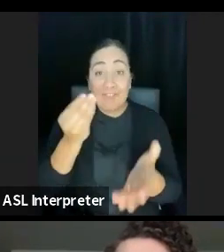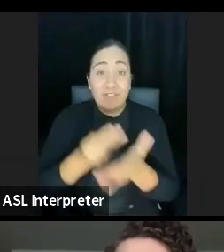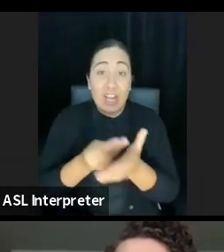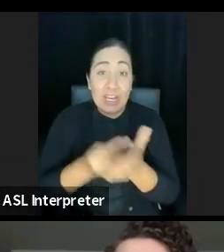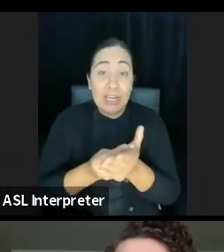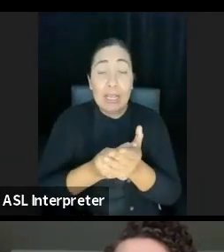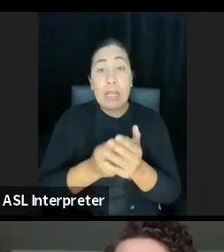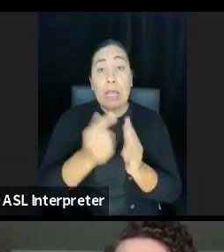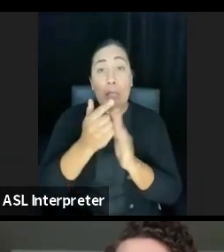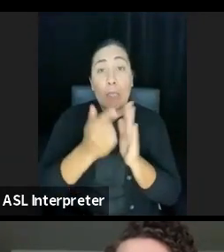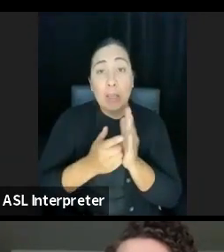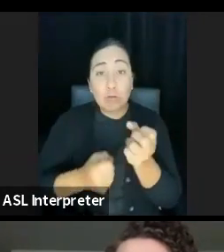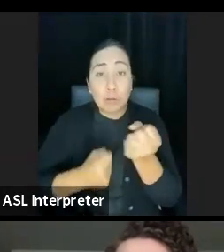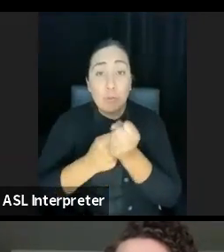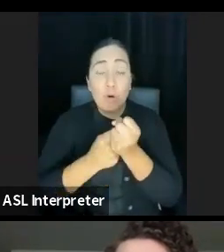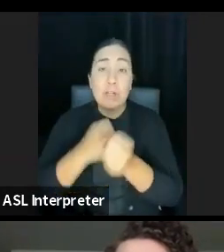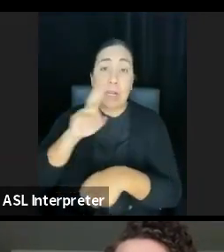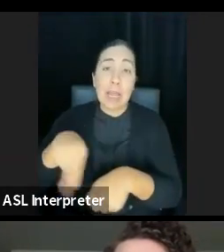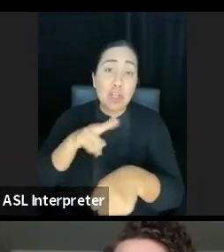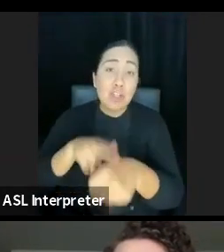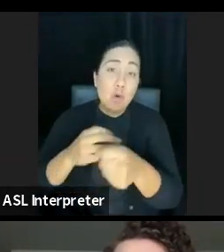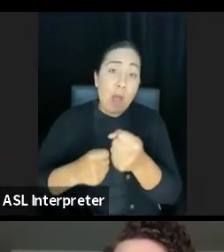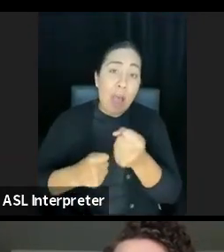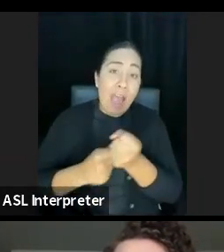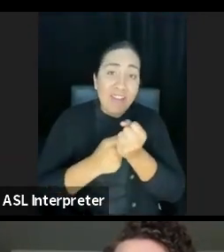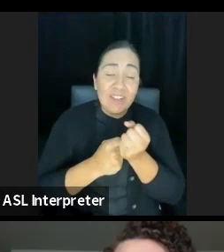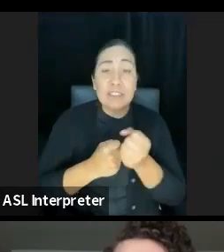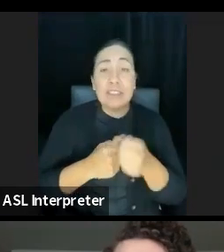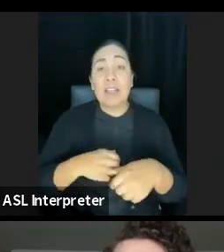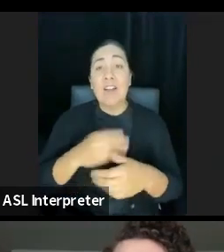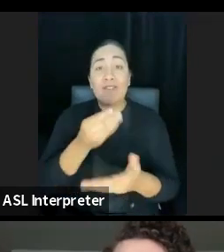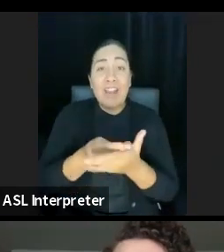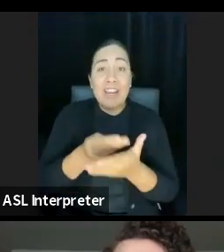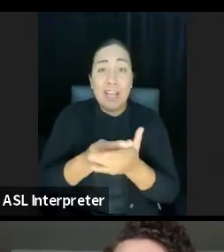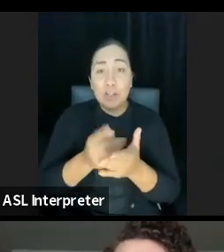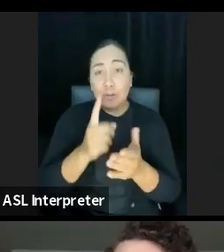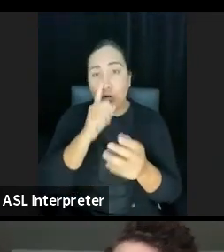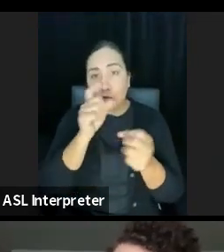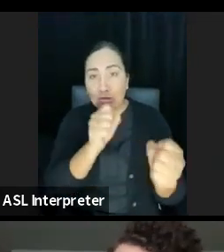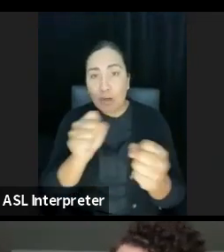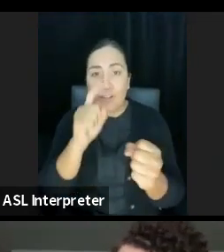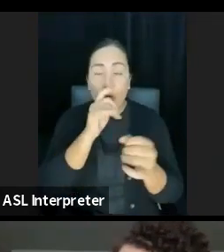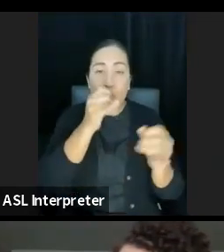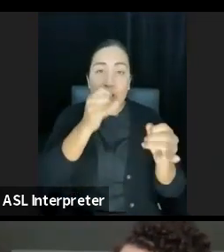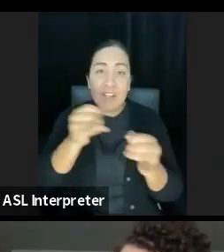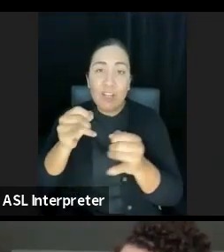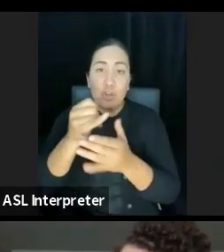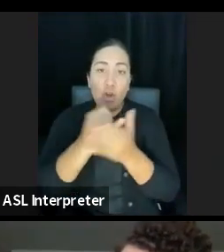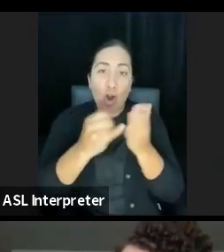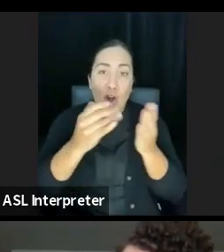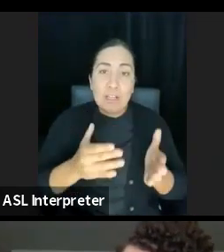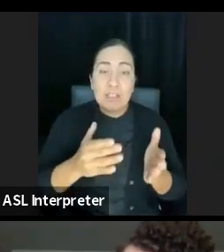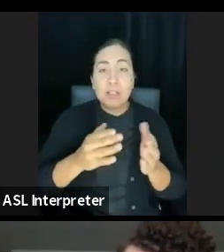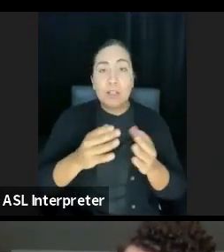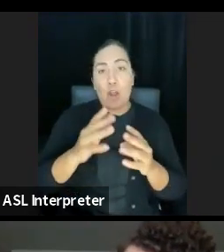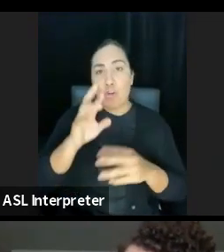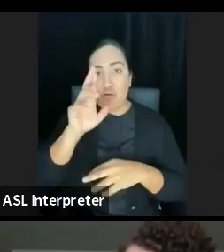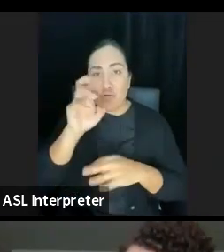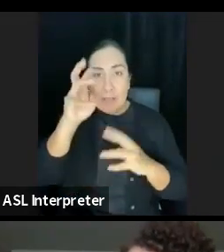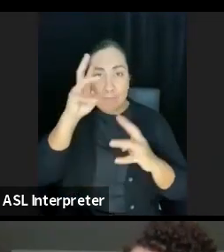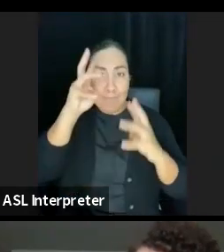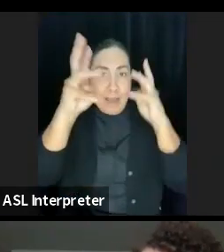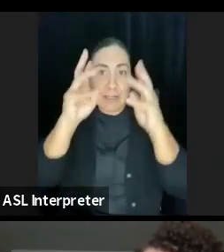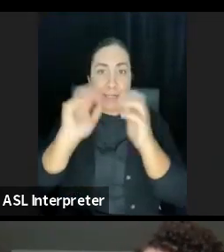national advocacy, financial strategies for individual artists, and reimagining how we gather, are already on